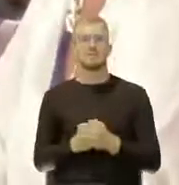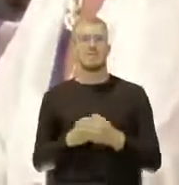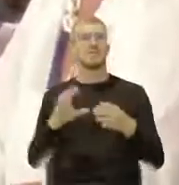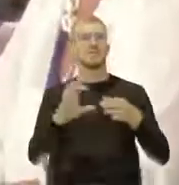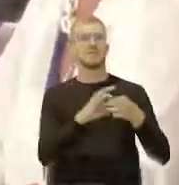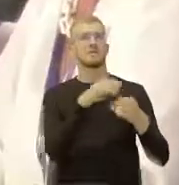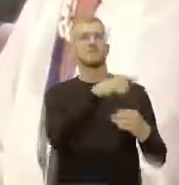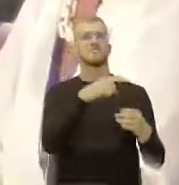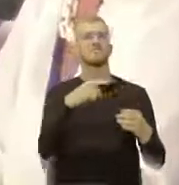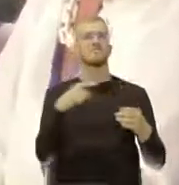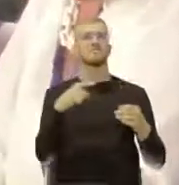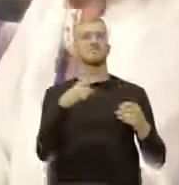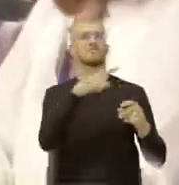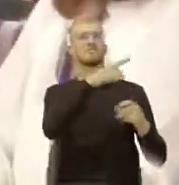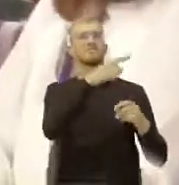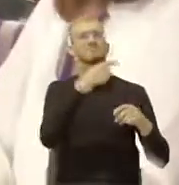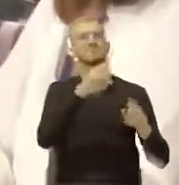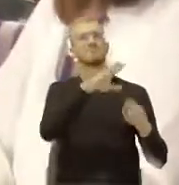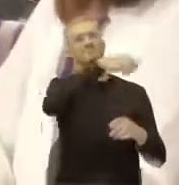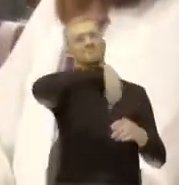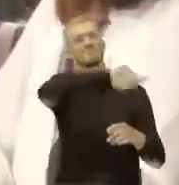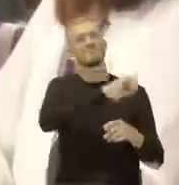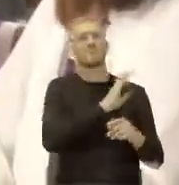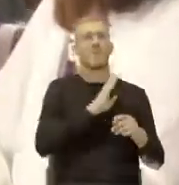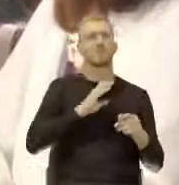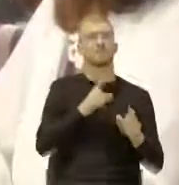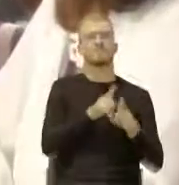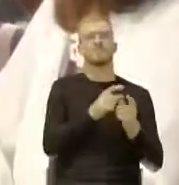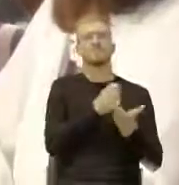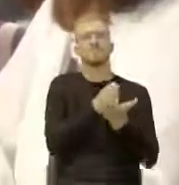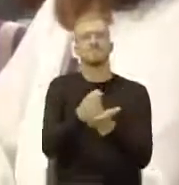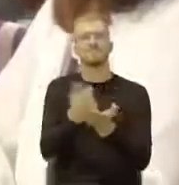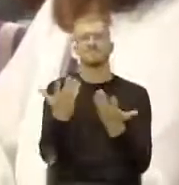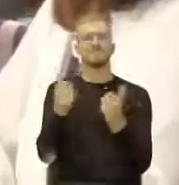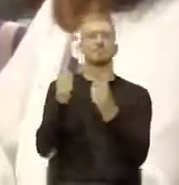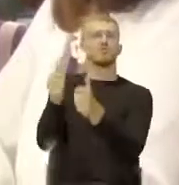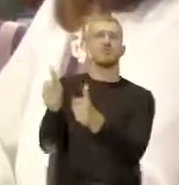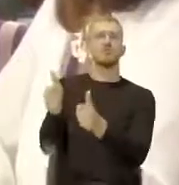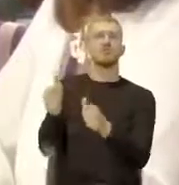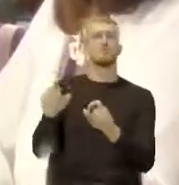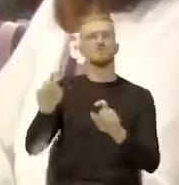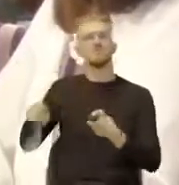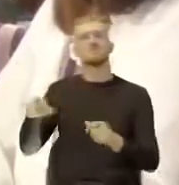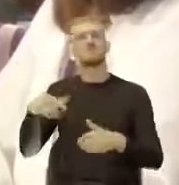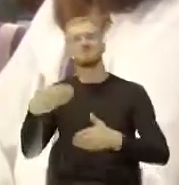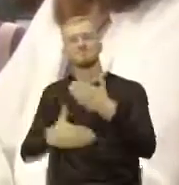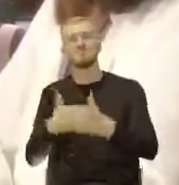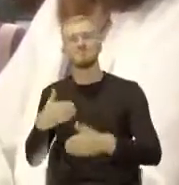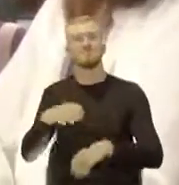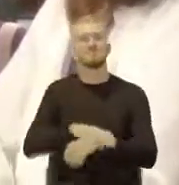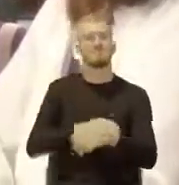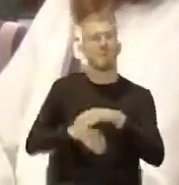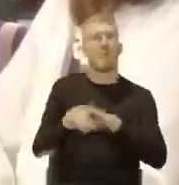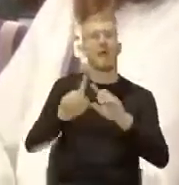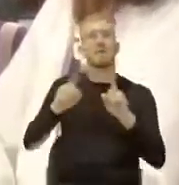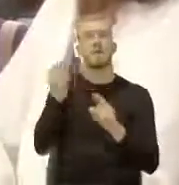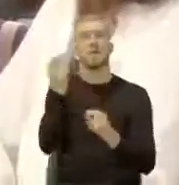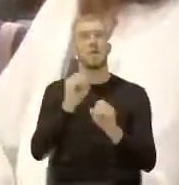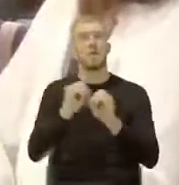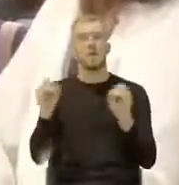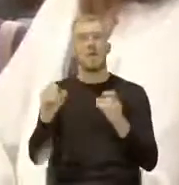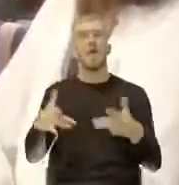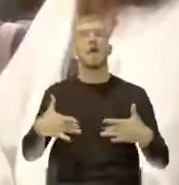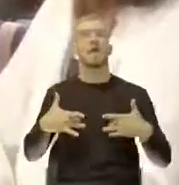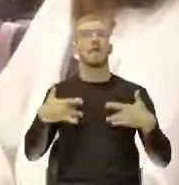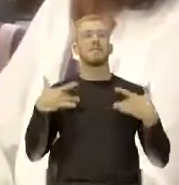want to relieve, and we must relieve, women from the overburden of unpaid care work,